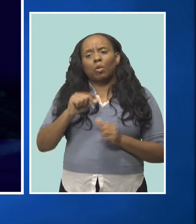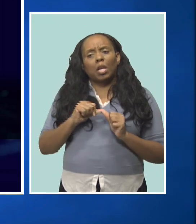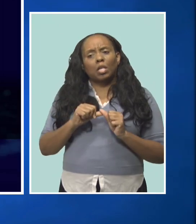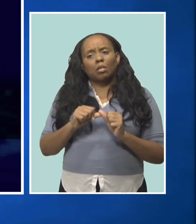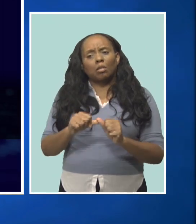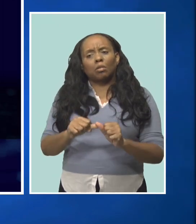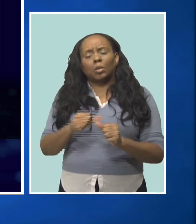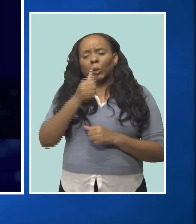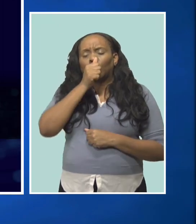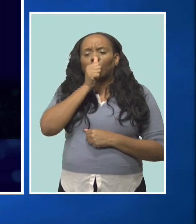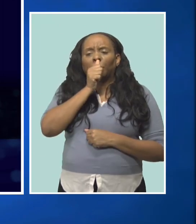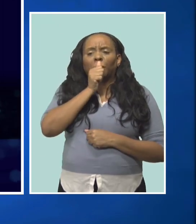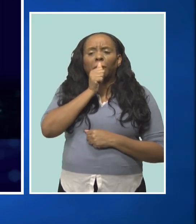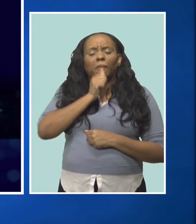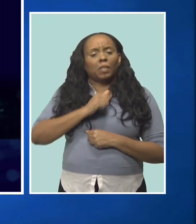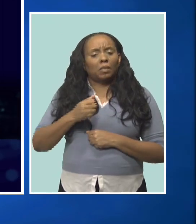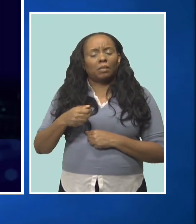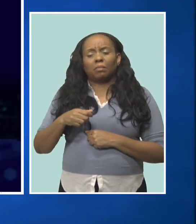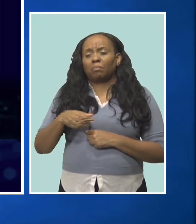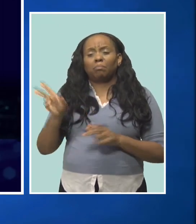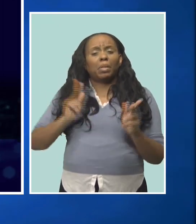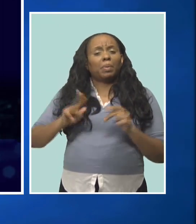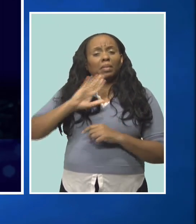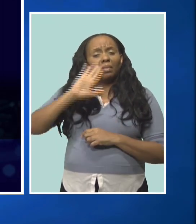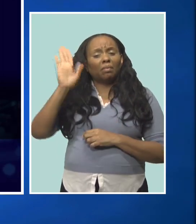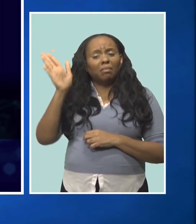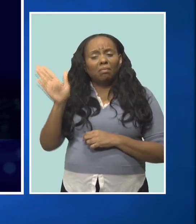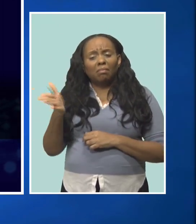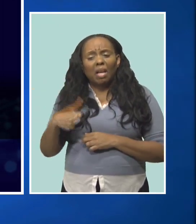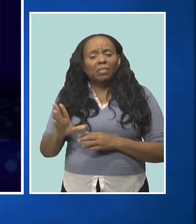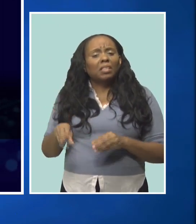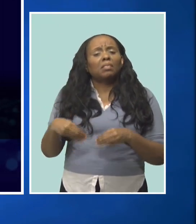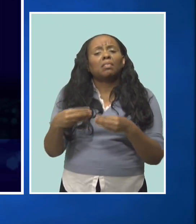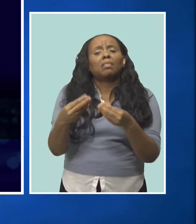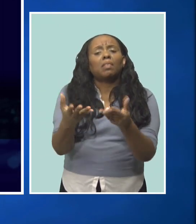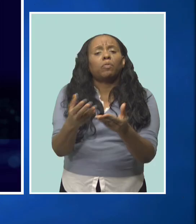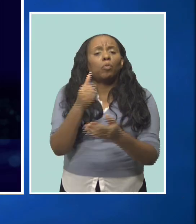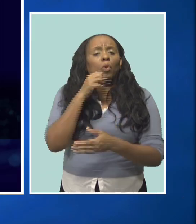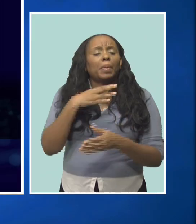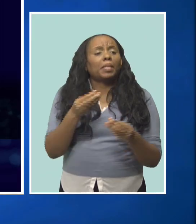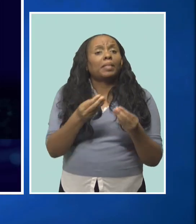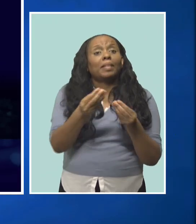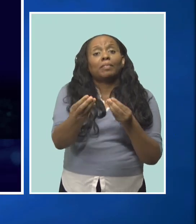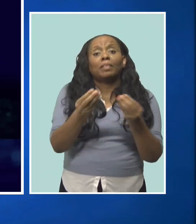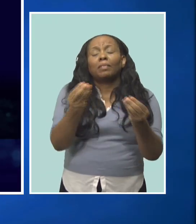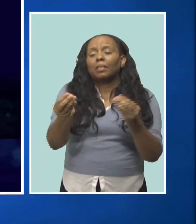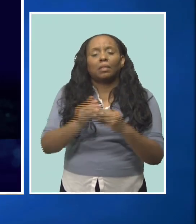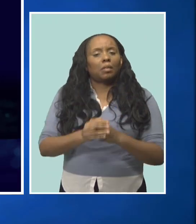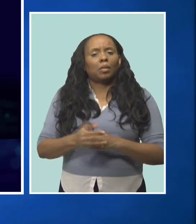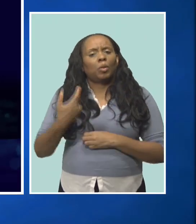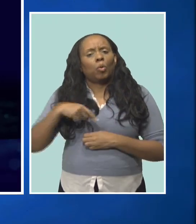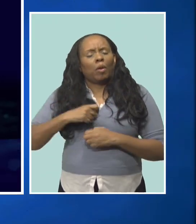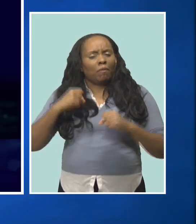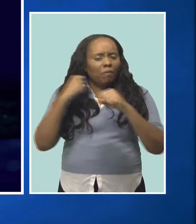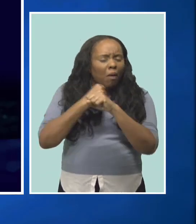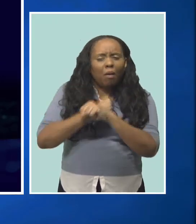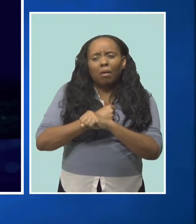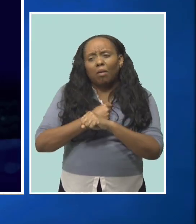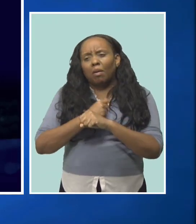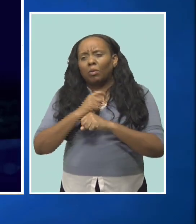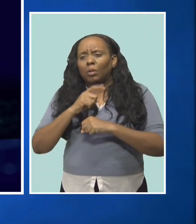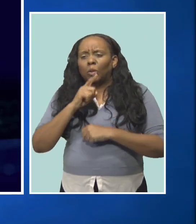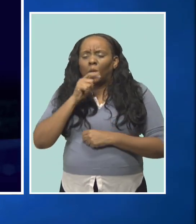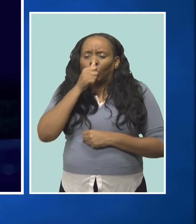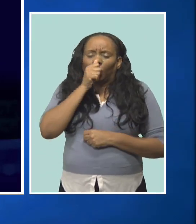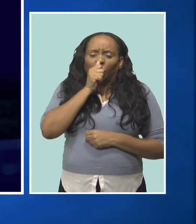given. It was demanded and earned by fearless women, those that came before us. Today, therefore,